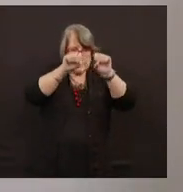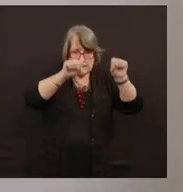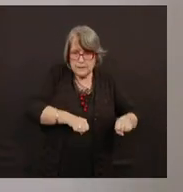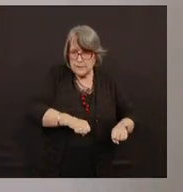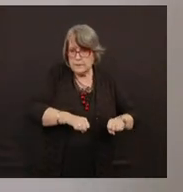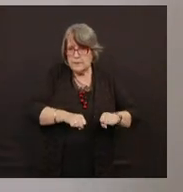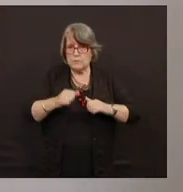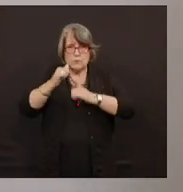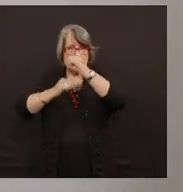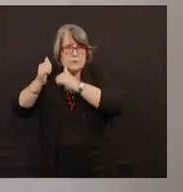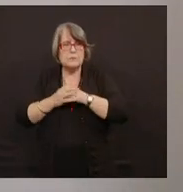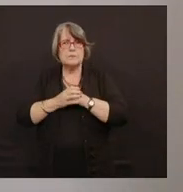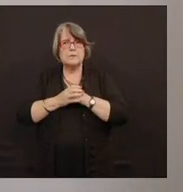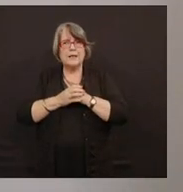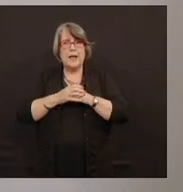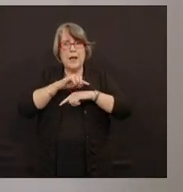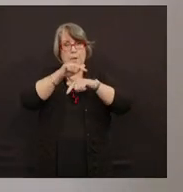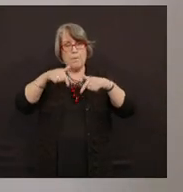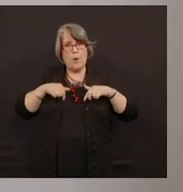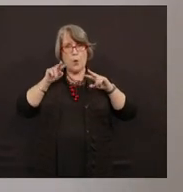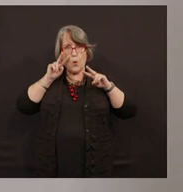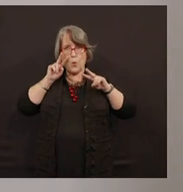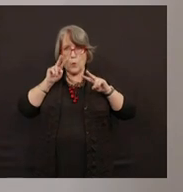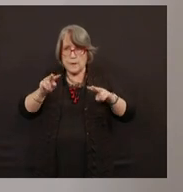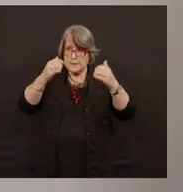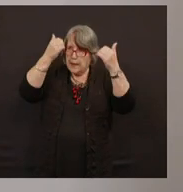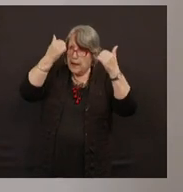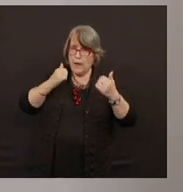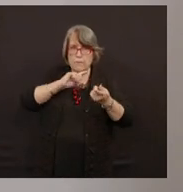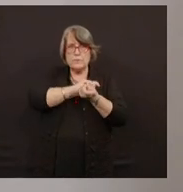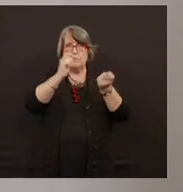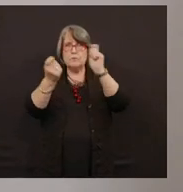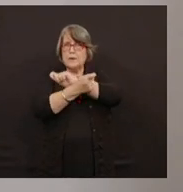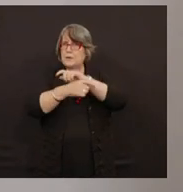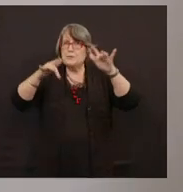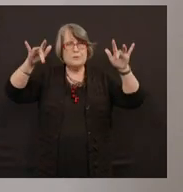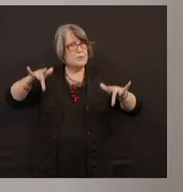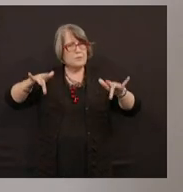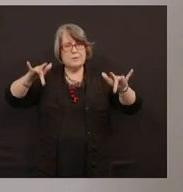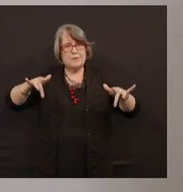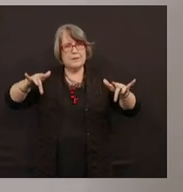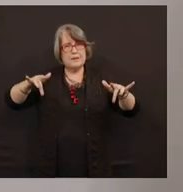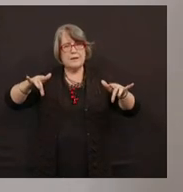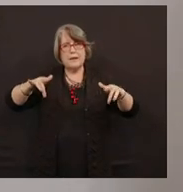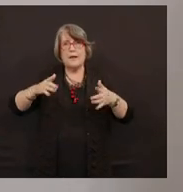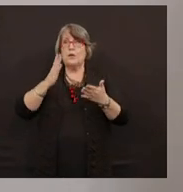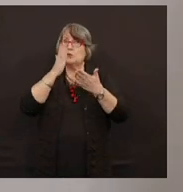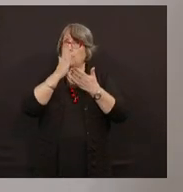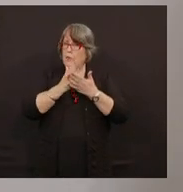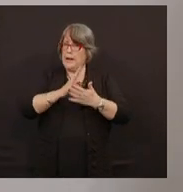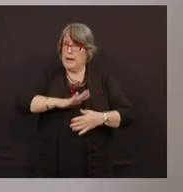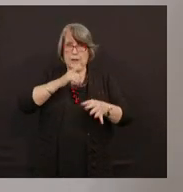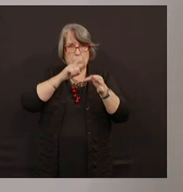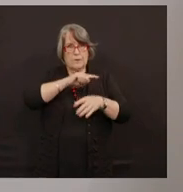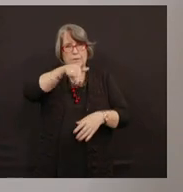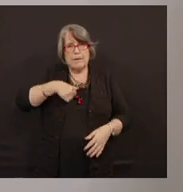in structures, but we're not seeing evidence of widespread transformative change. So I think there are really interesting questions for